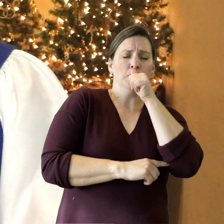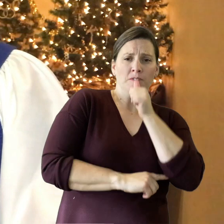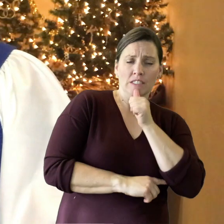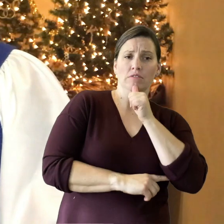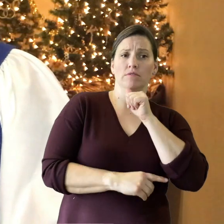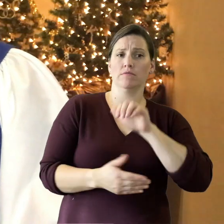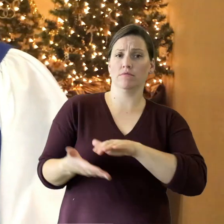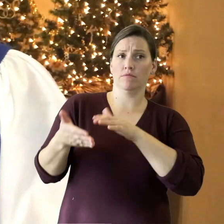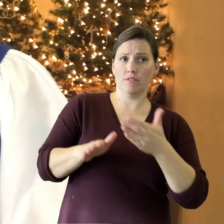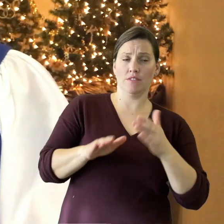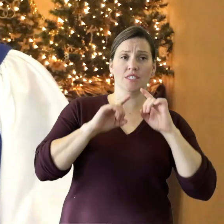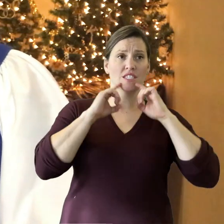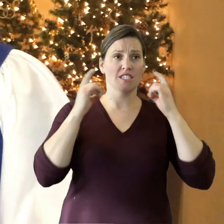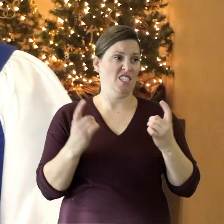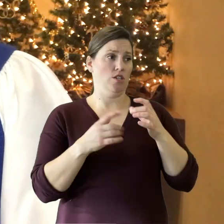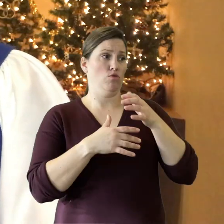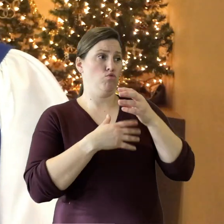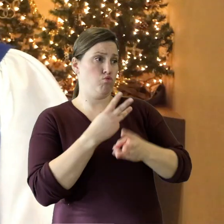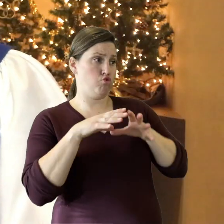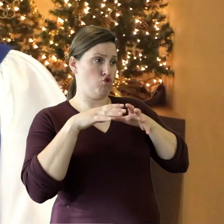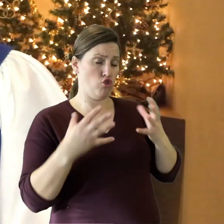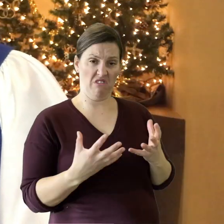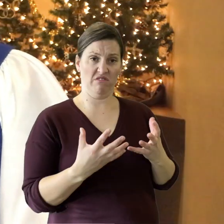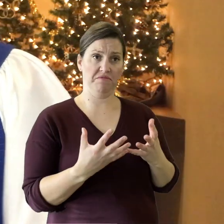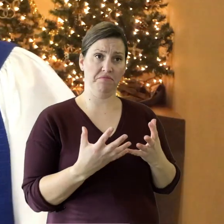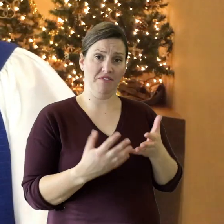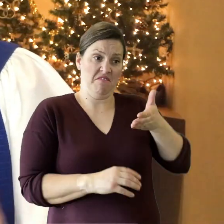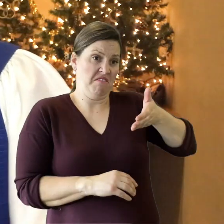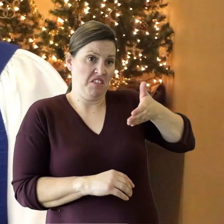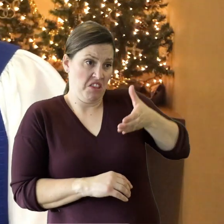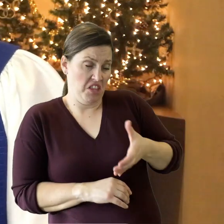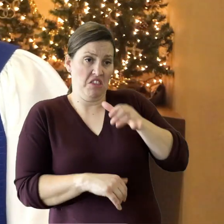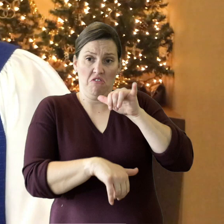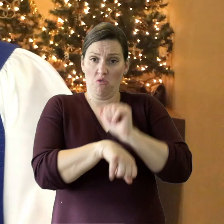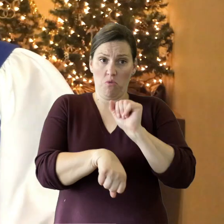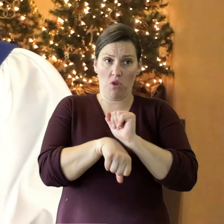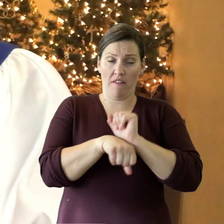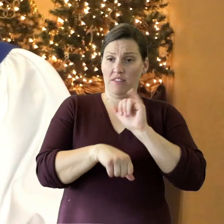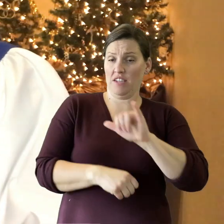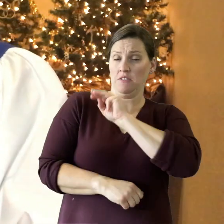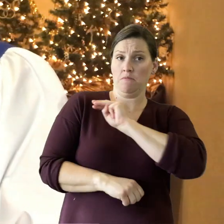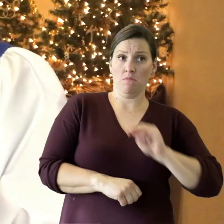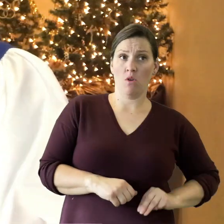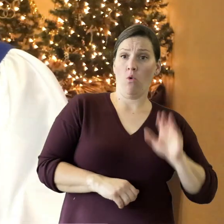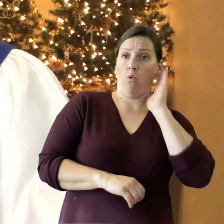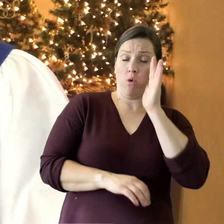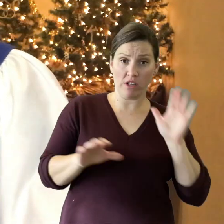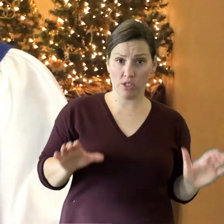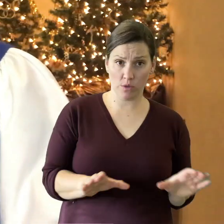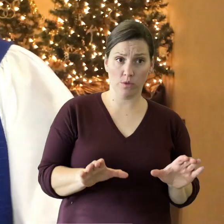and die for the sins of the world. This is the work that the Messiah will do for